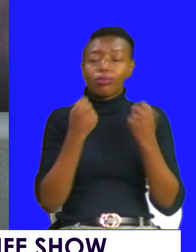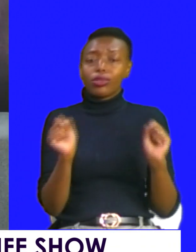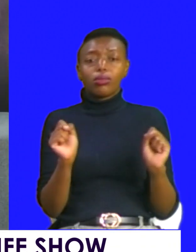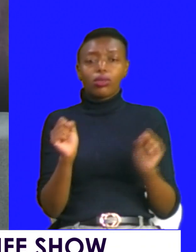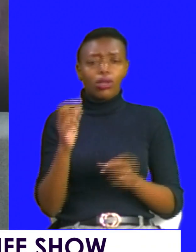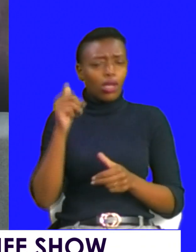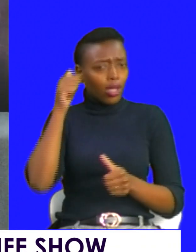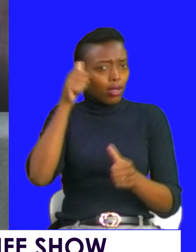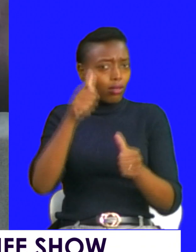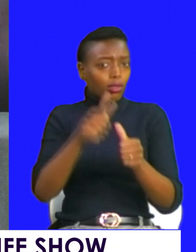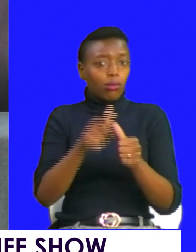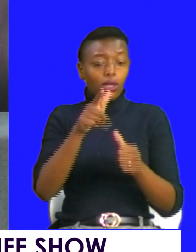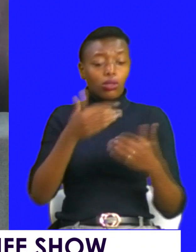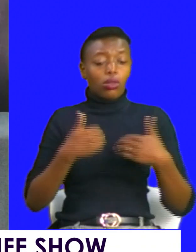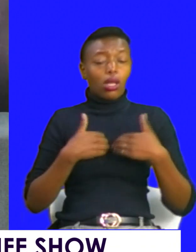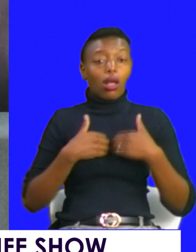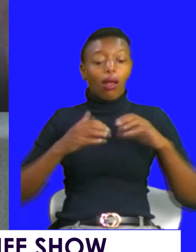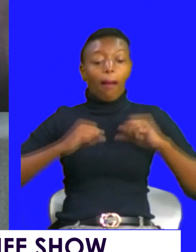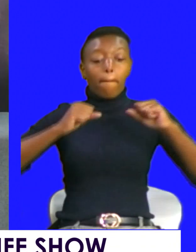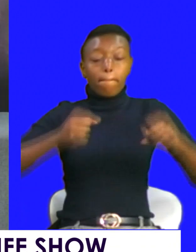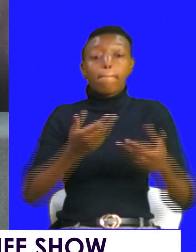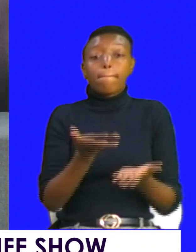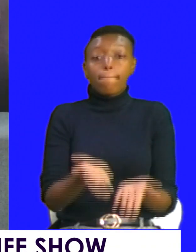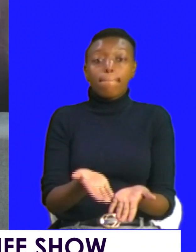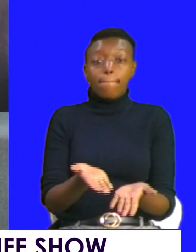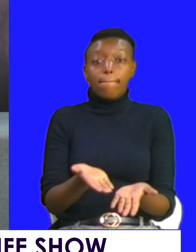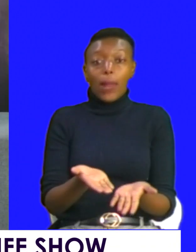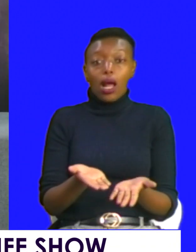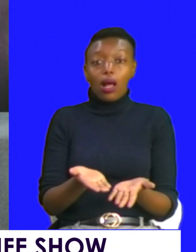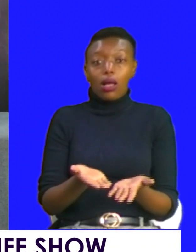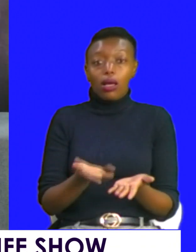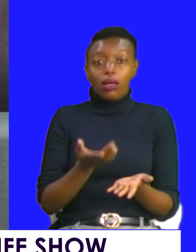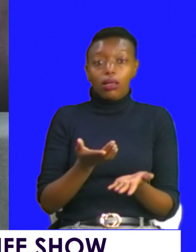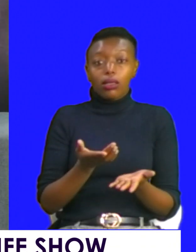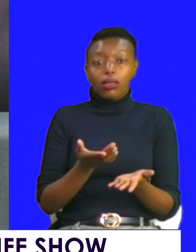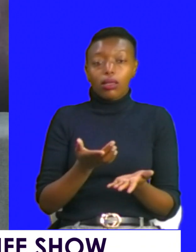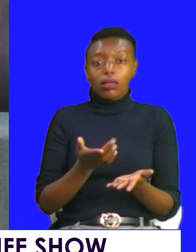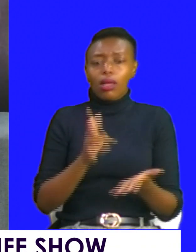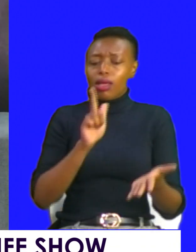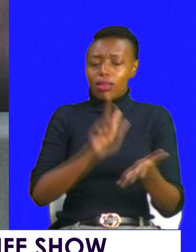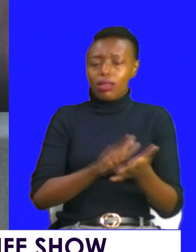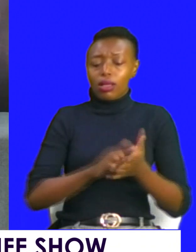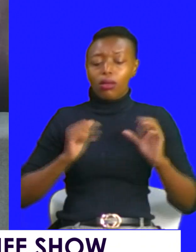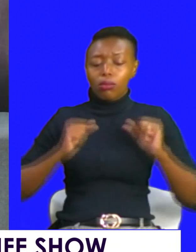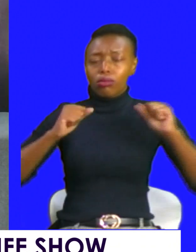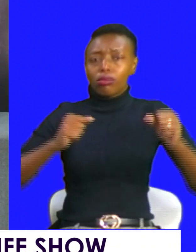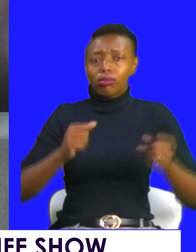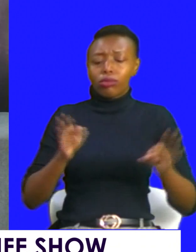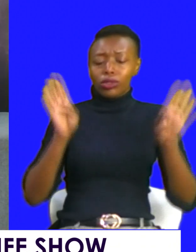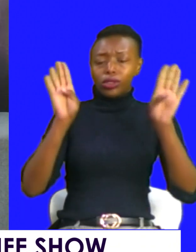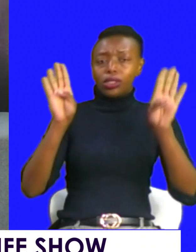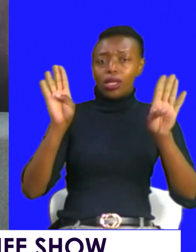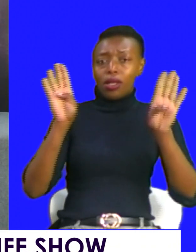place of work. Right. Now, there is the way that boss behaves. Okay. You need to start